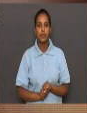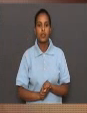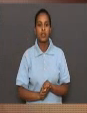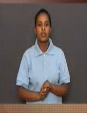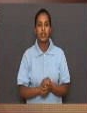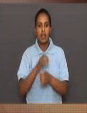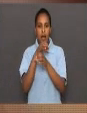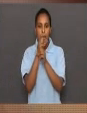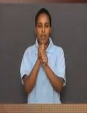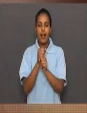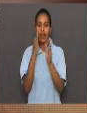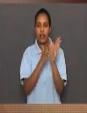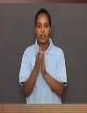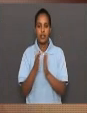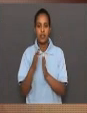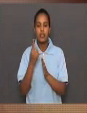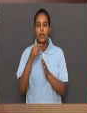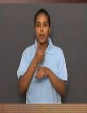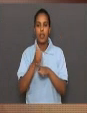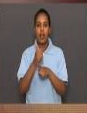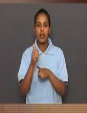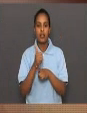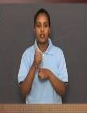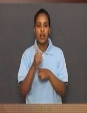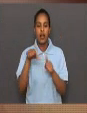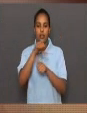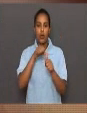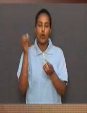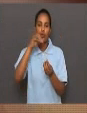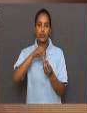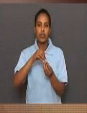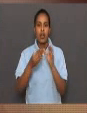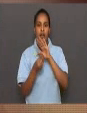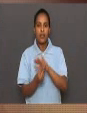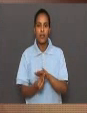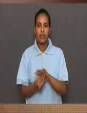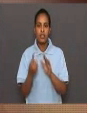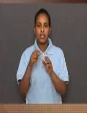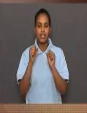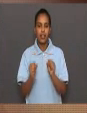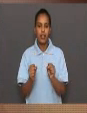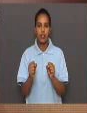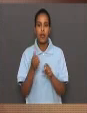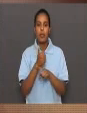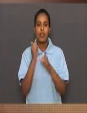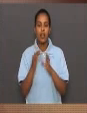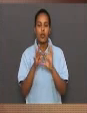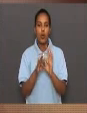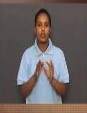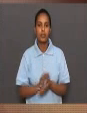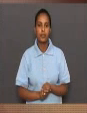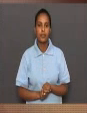The packing arrangement of the metal atoms also affects the strength of